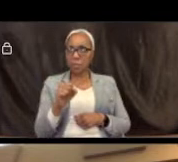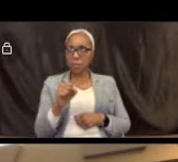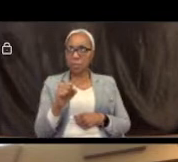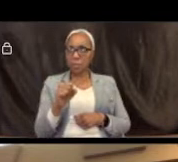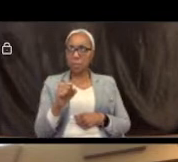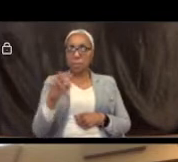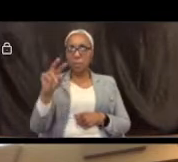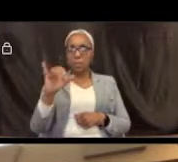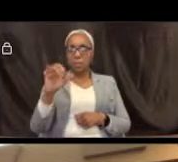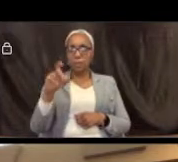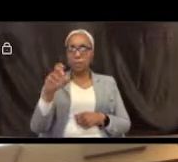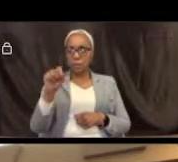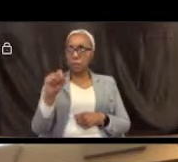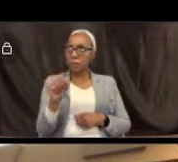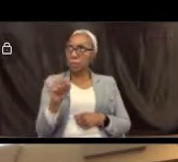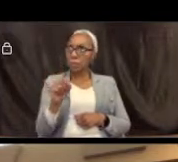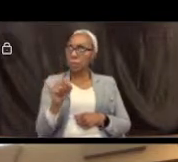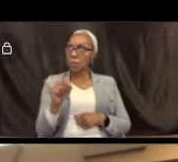Vickers.